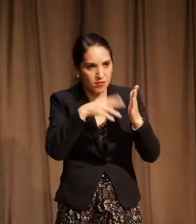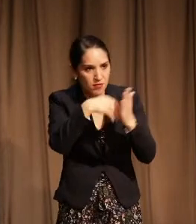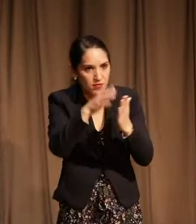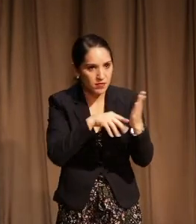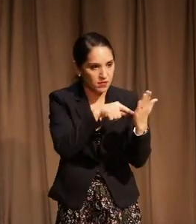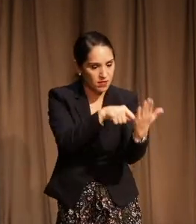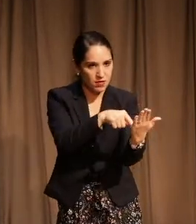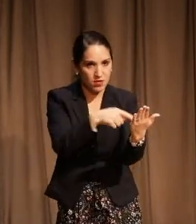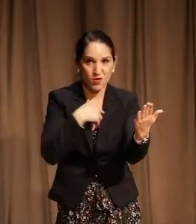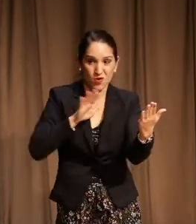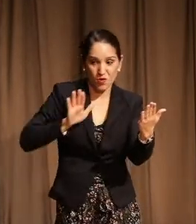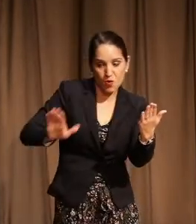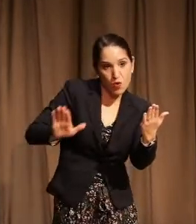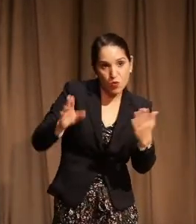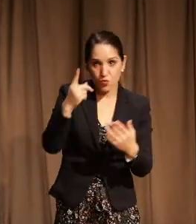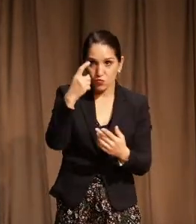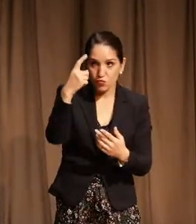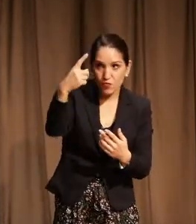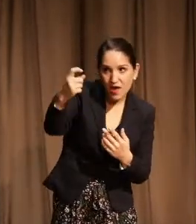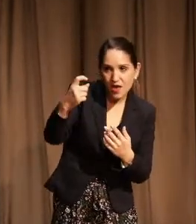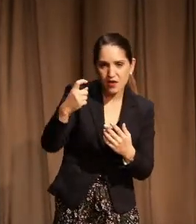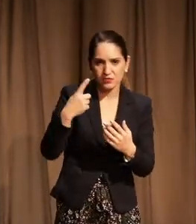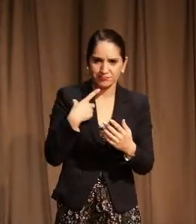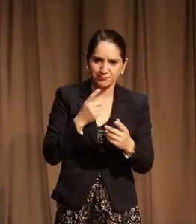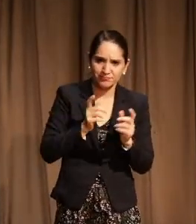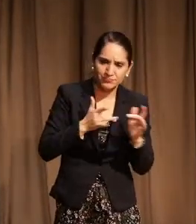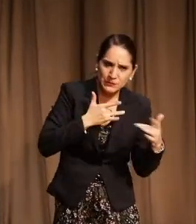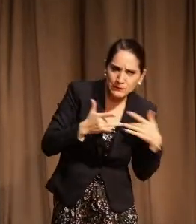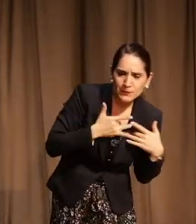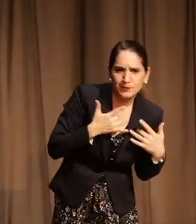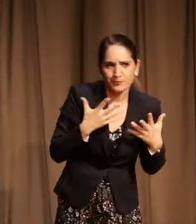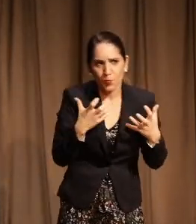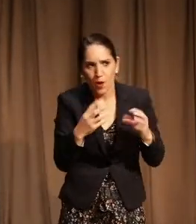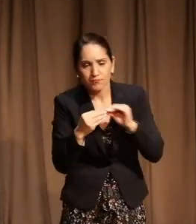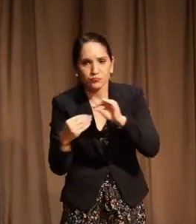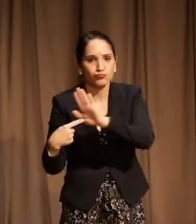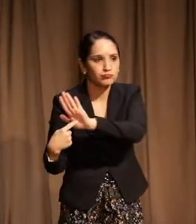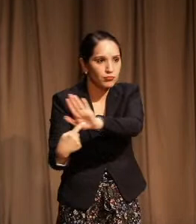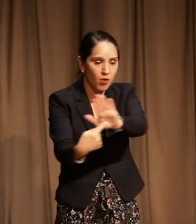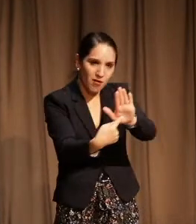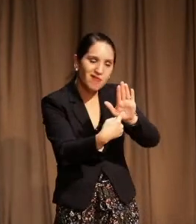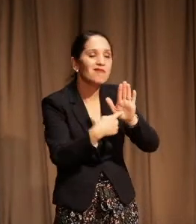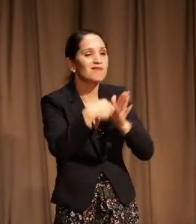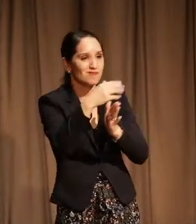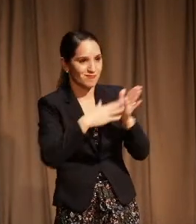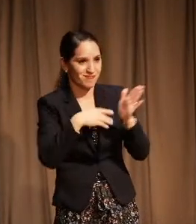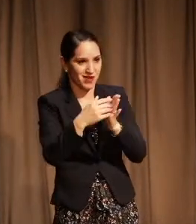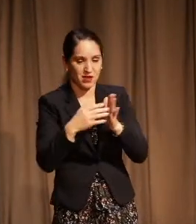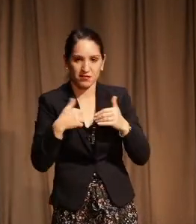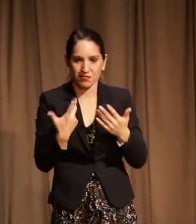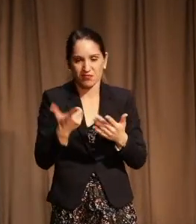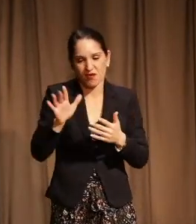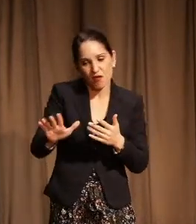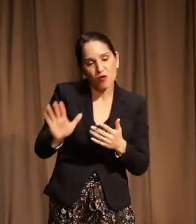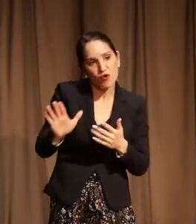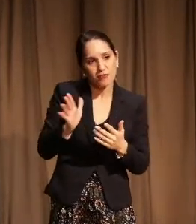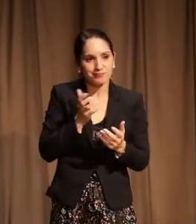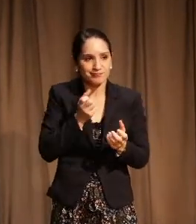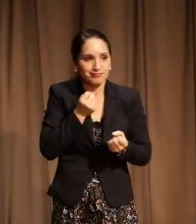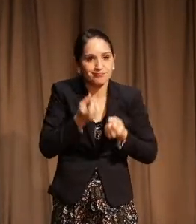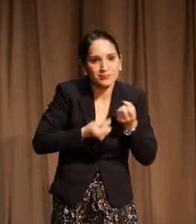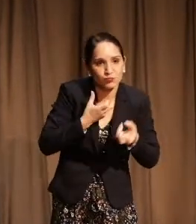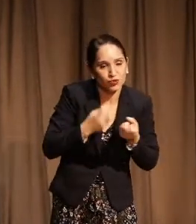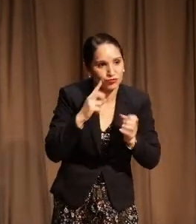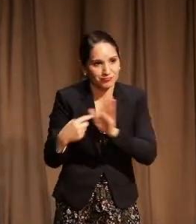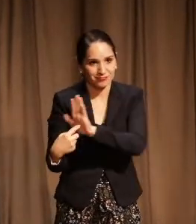and concerns into pictorial narratives that rescue the richness of painting as an artistic expression beyond the drive